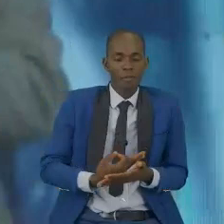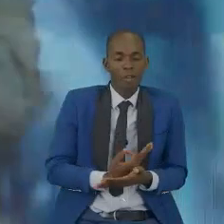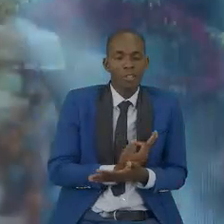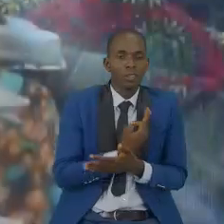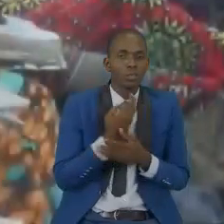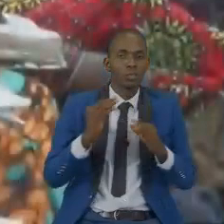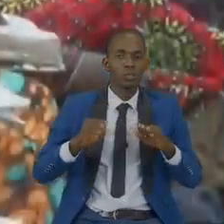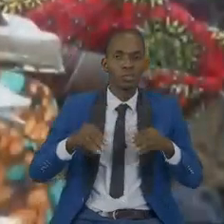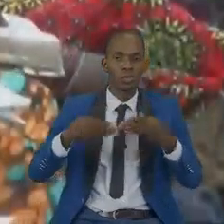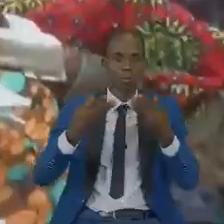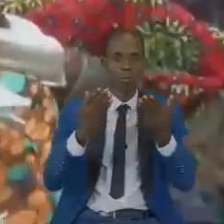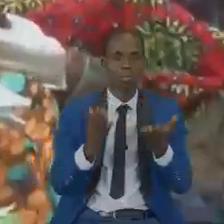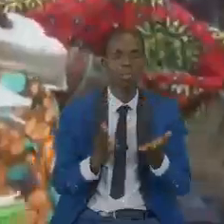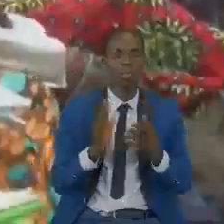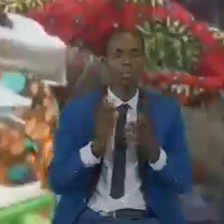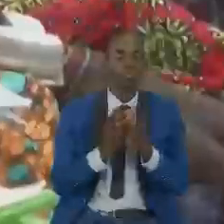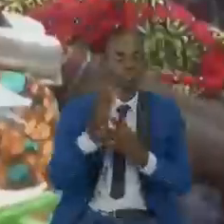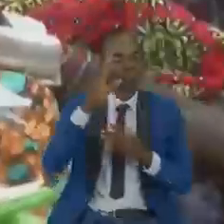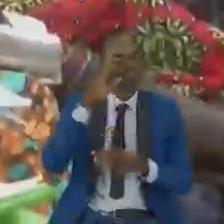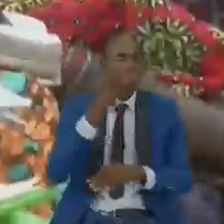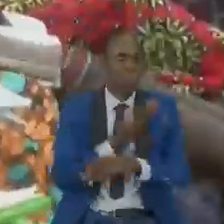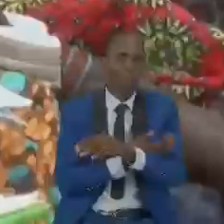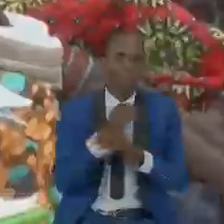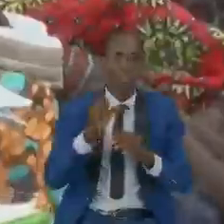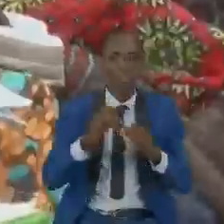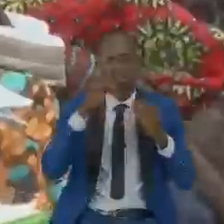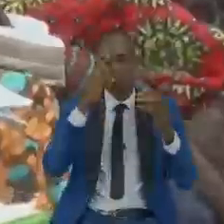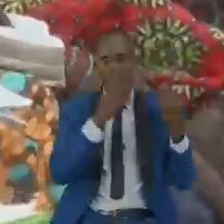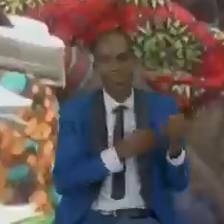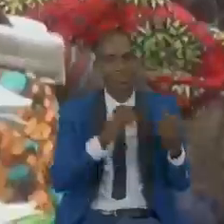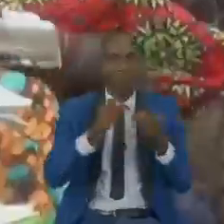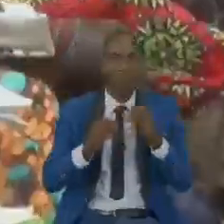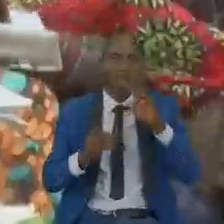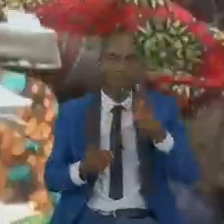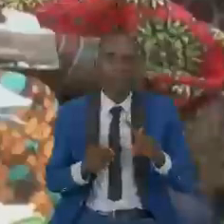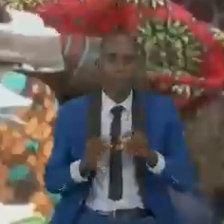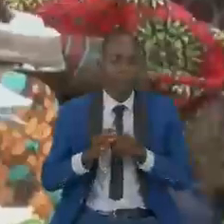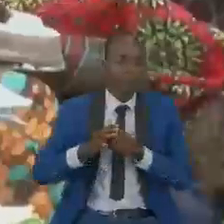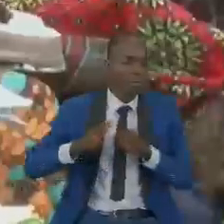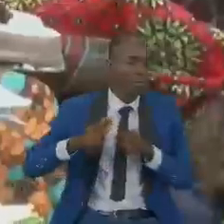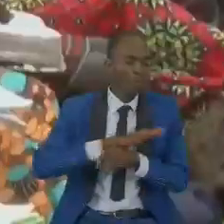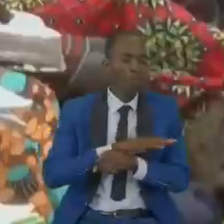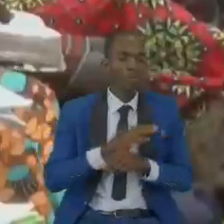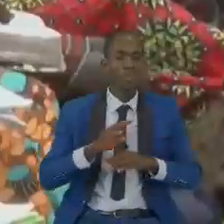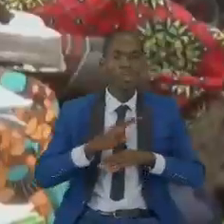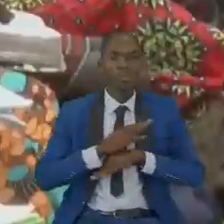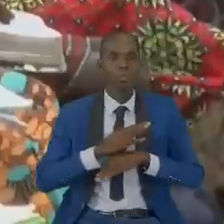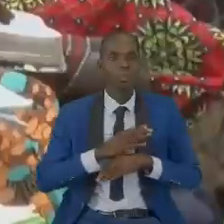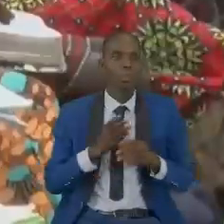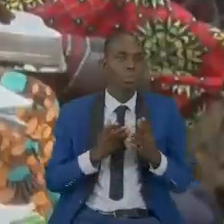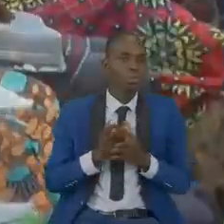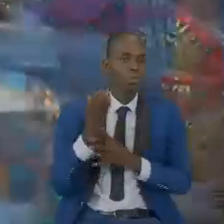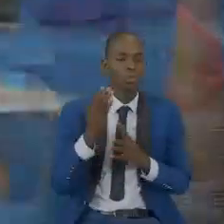through sonship faith. Number two, full satisfaction through